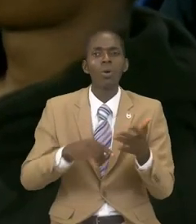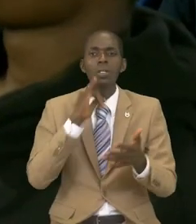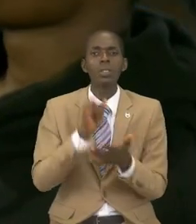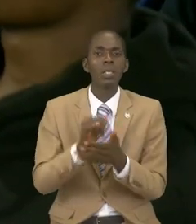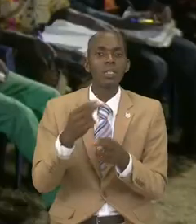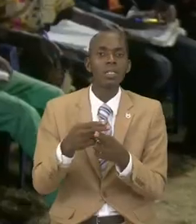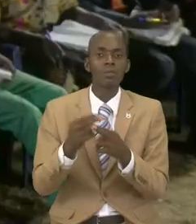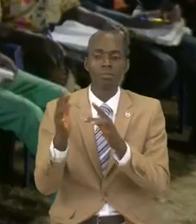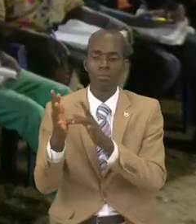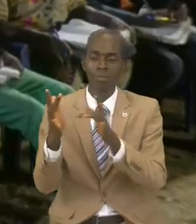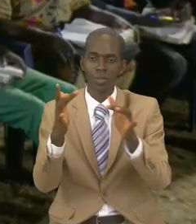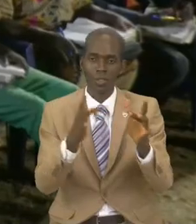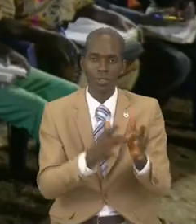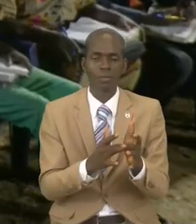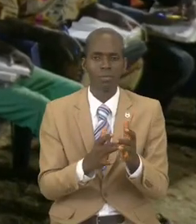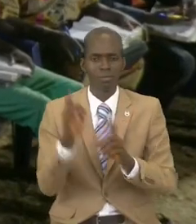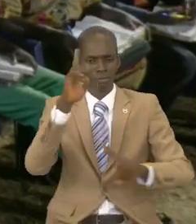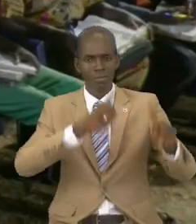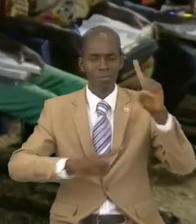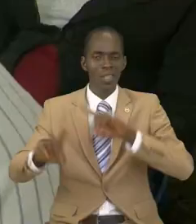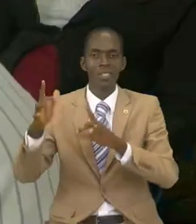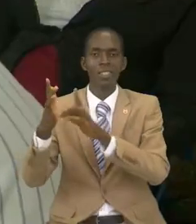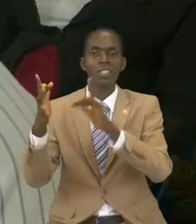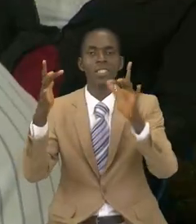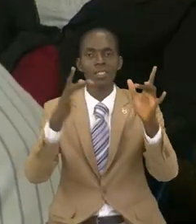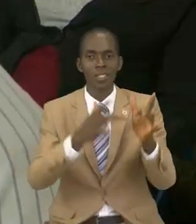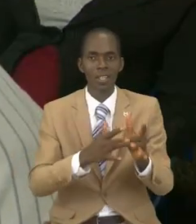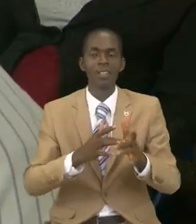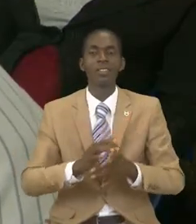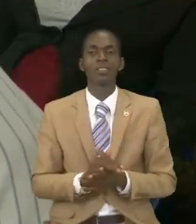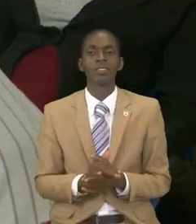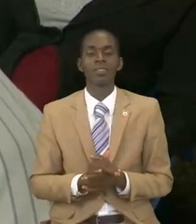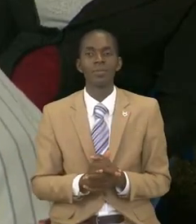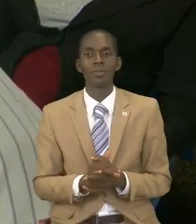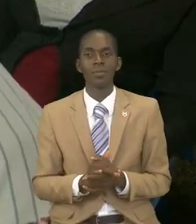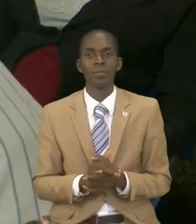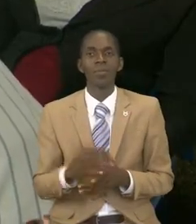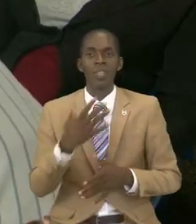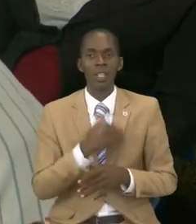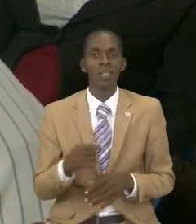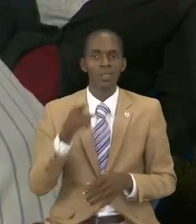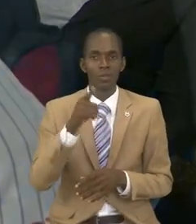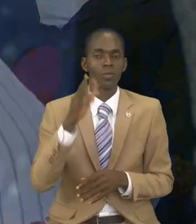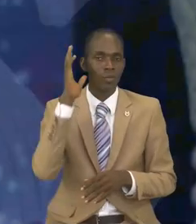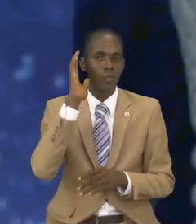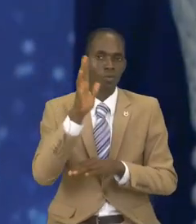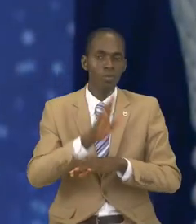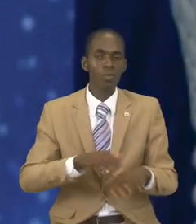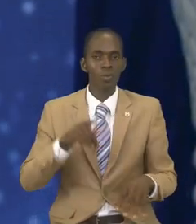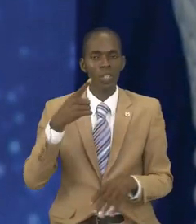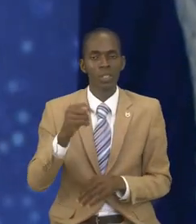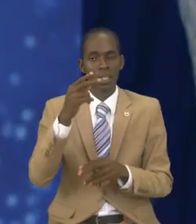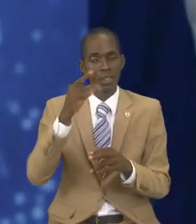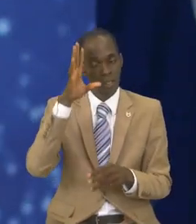Tell me. Jesus. Shout it aloud. Jesus. And thou shalt call his